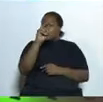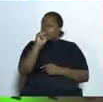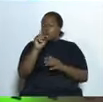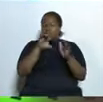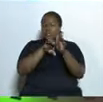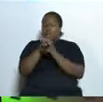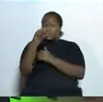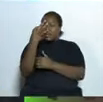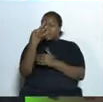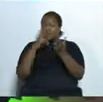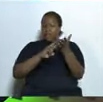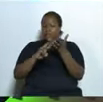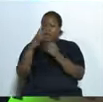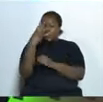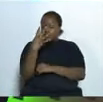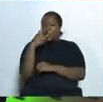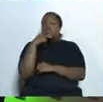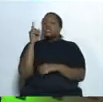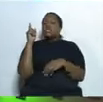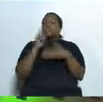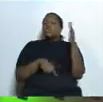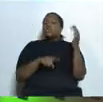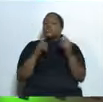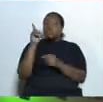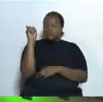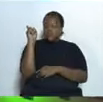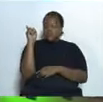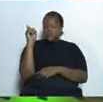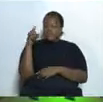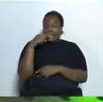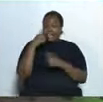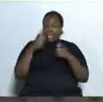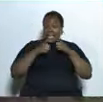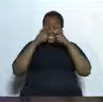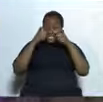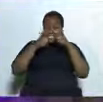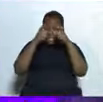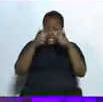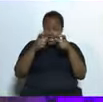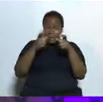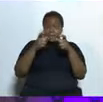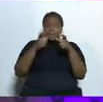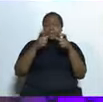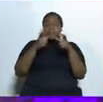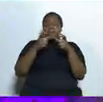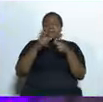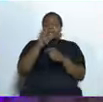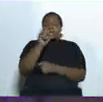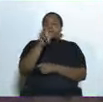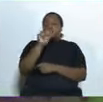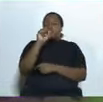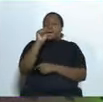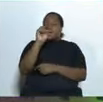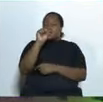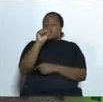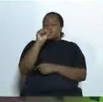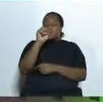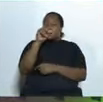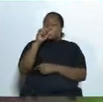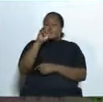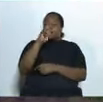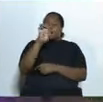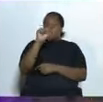says this. It says, sin is the transgression of God's law. So the man of